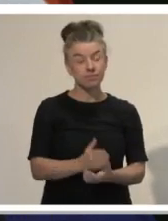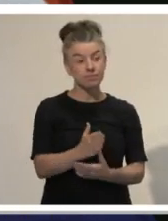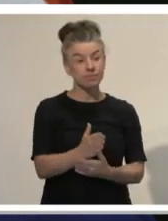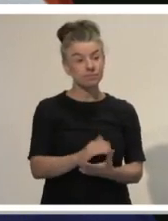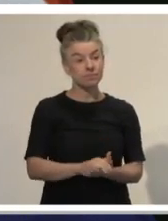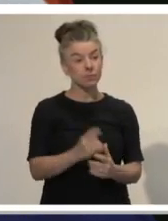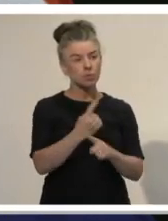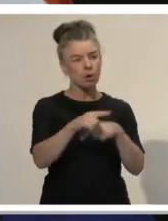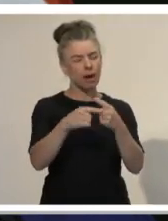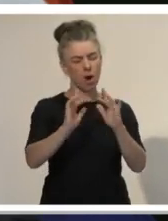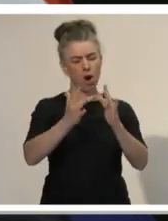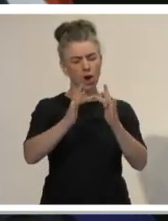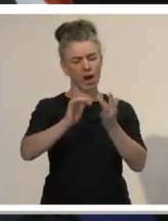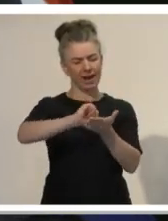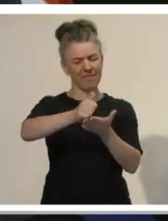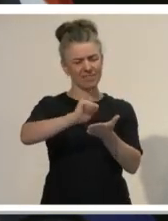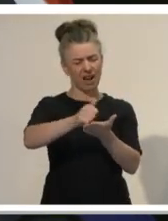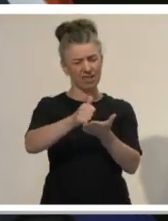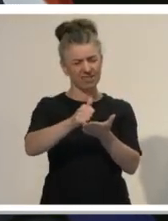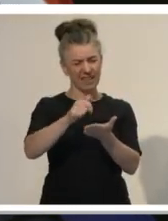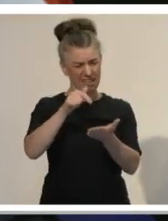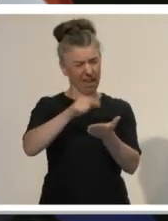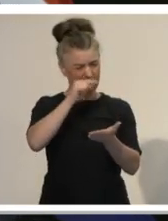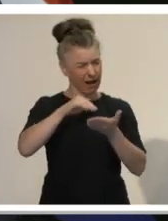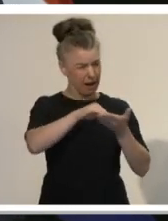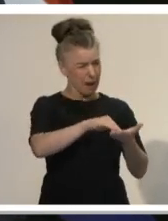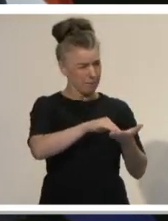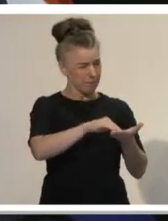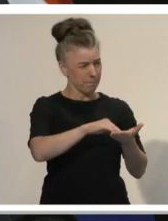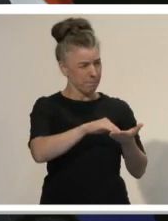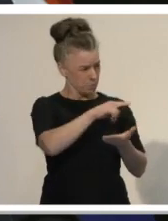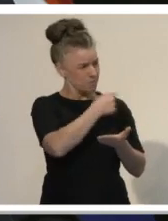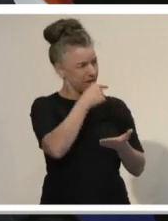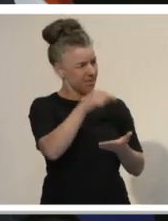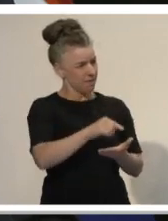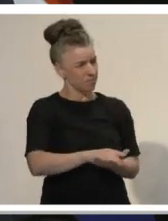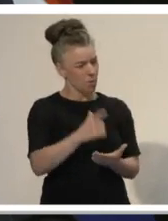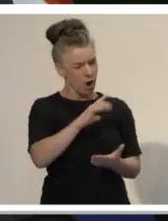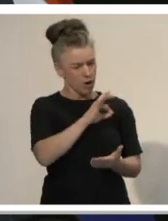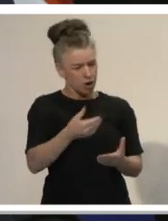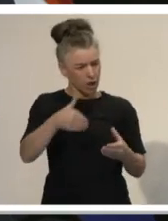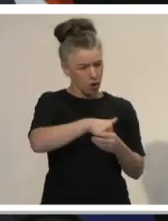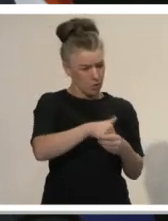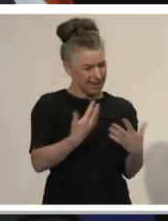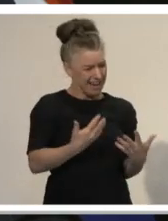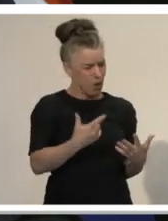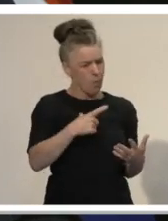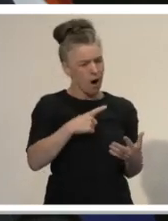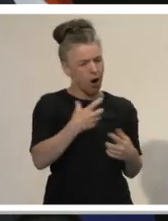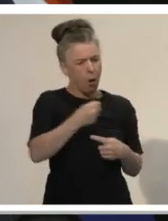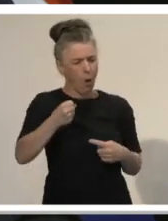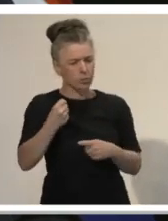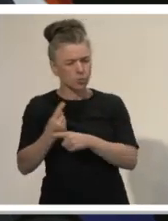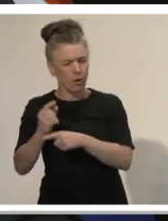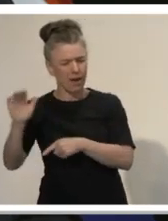online advertising, though, it would provide immediate relief, which is what you're saying. So why isn't it in this first package? Why are we having to wait for this?